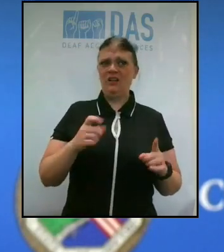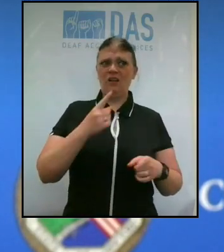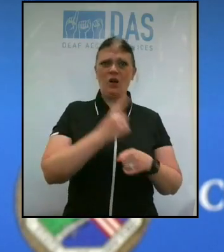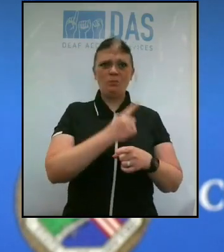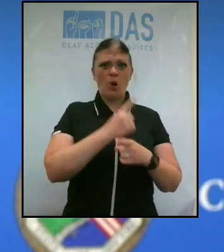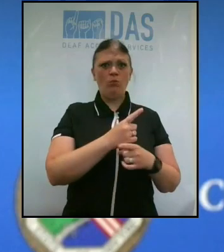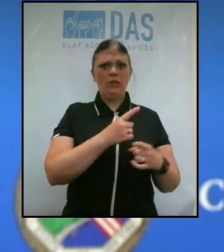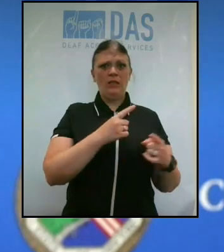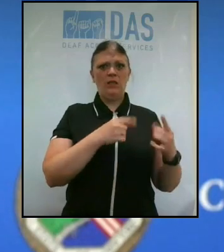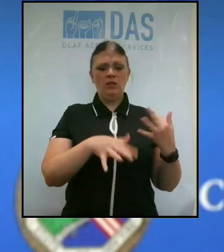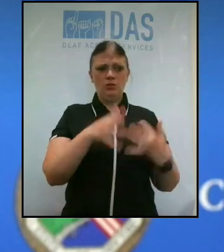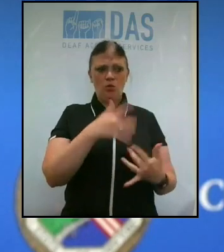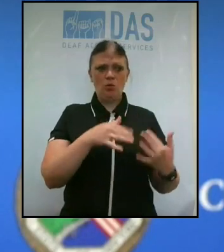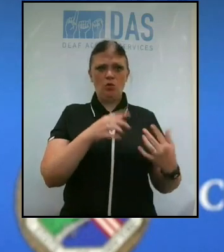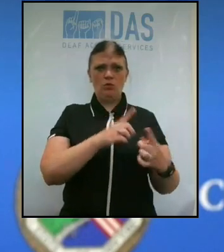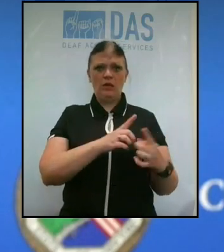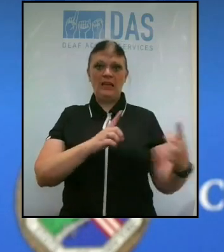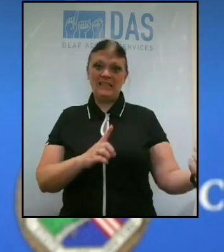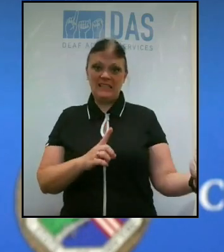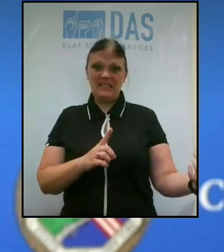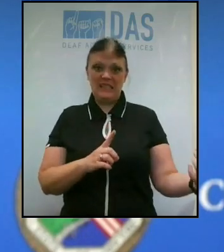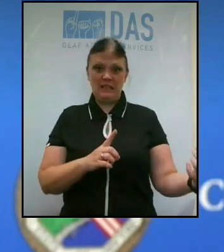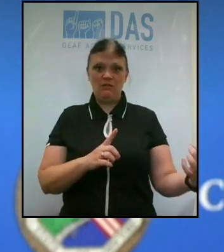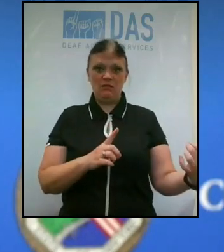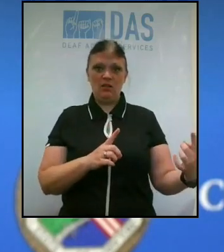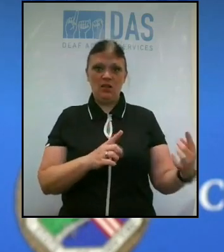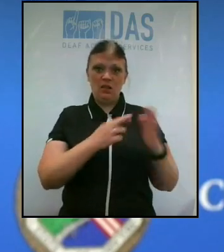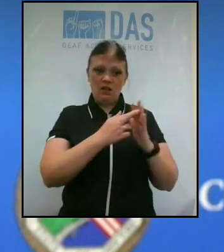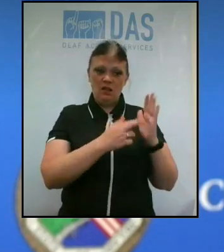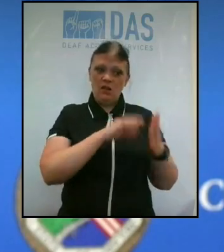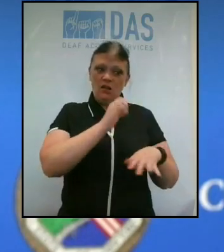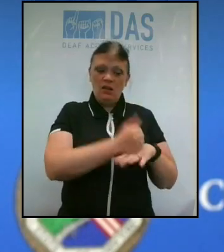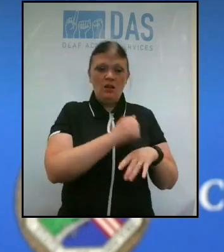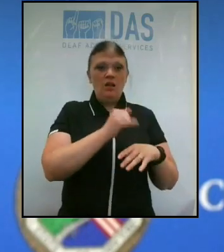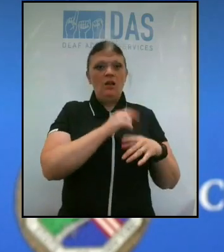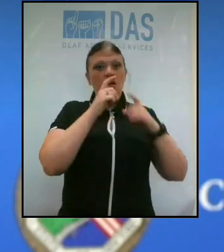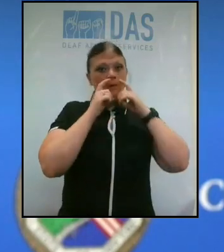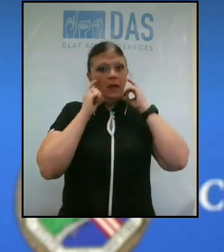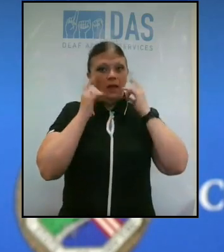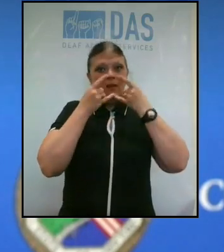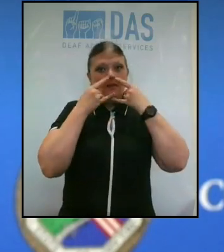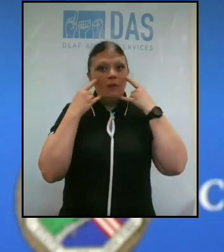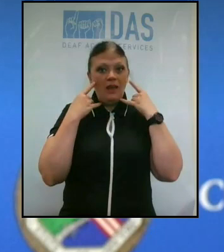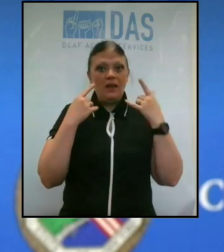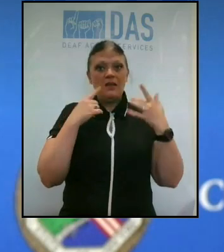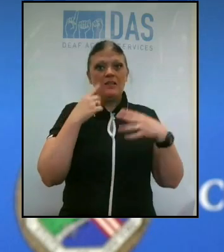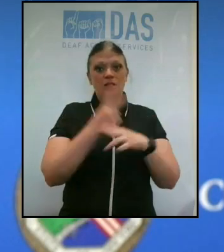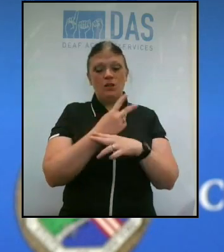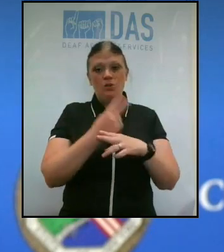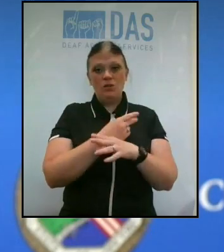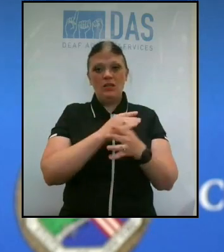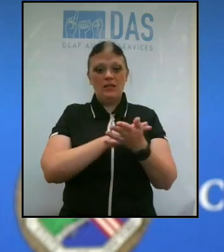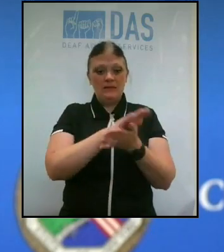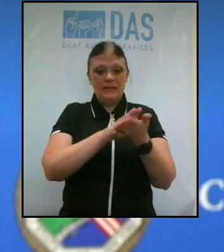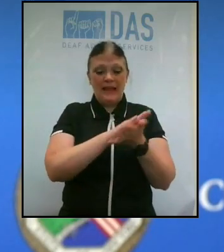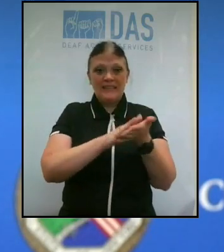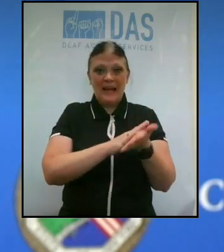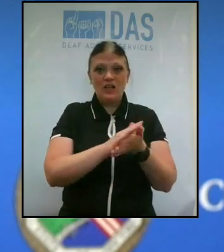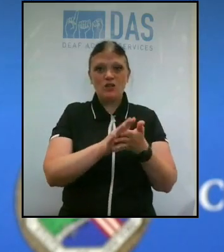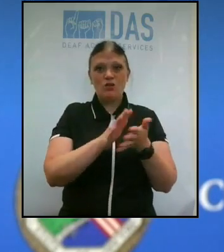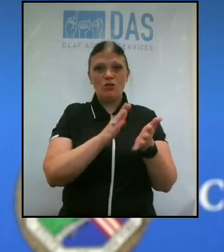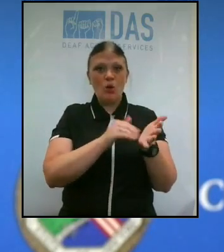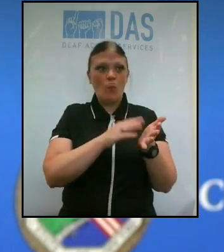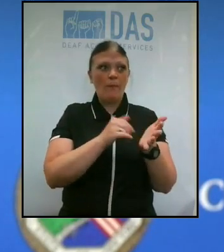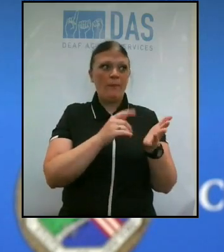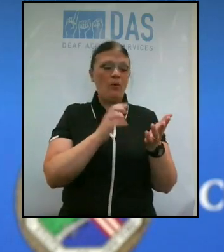appropriate social distancing guidelines in place, such as wearing a mask and using hand sanitizer and so